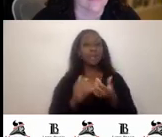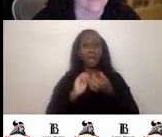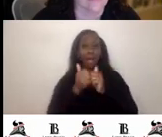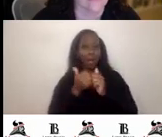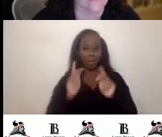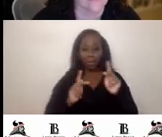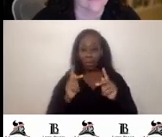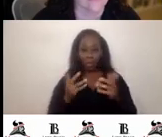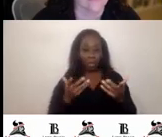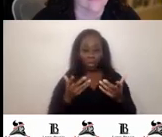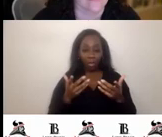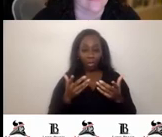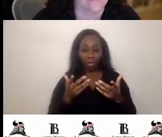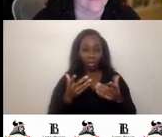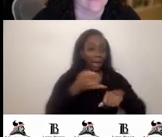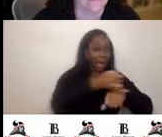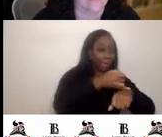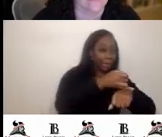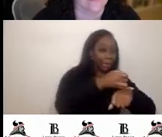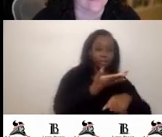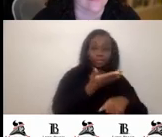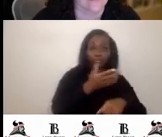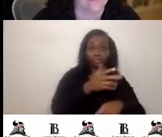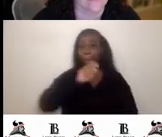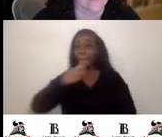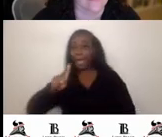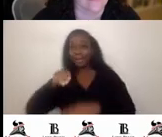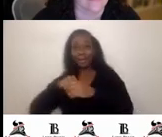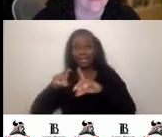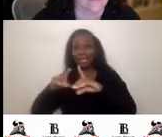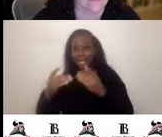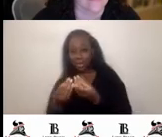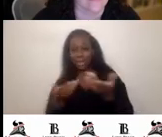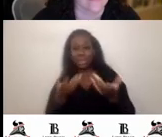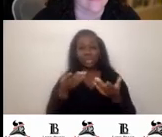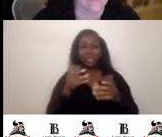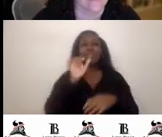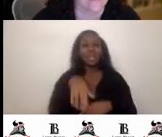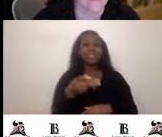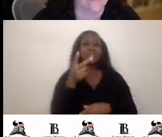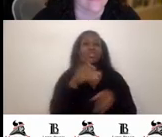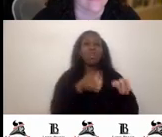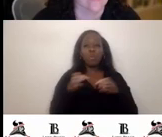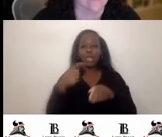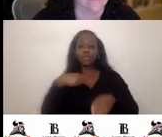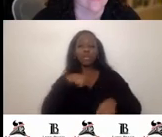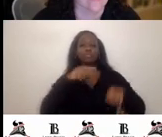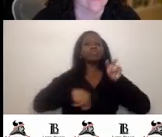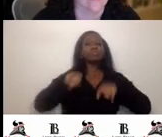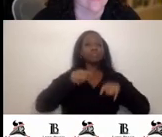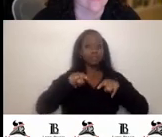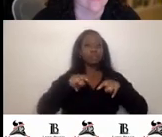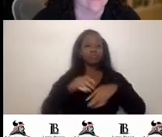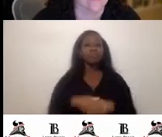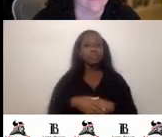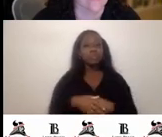district to the mainland, to the island? And so those are two different ways that we look at compactness. Another note here is just because